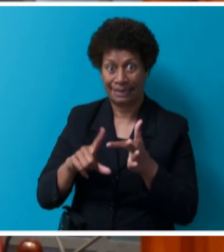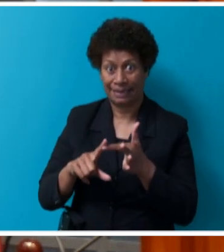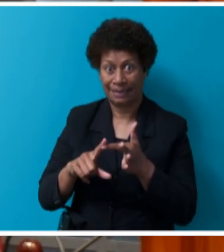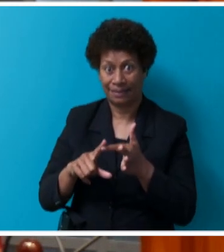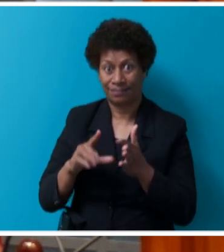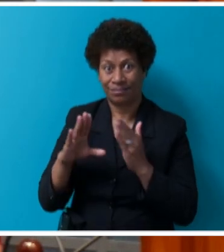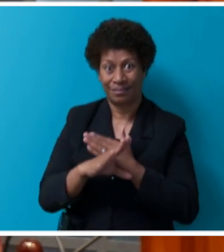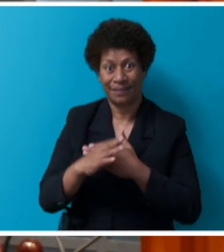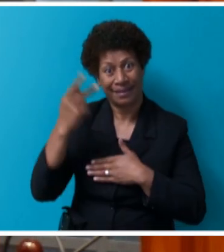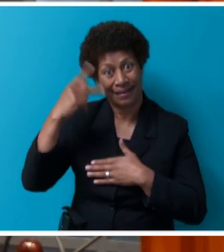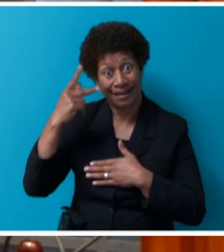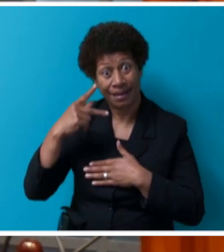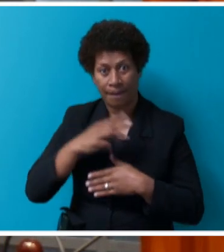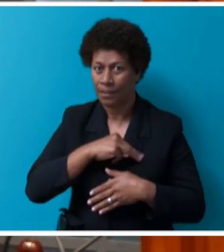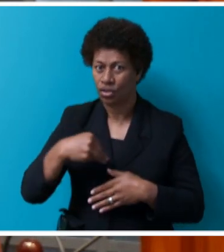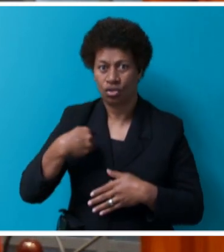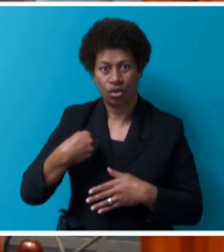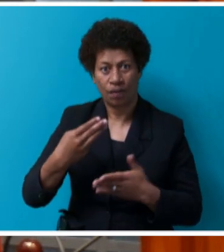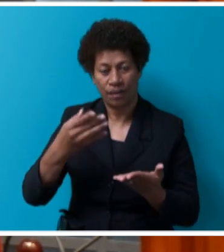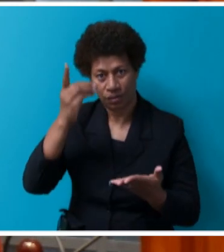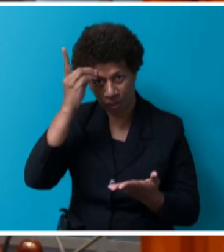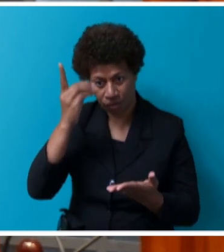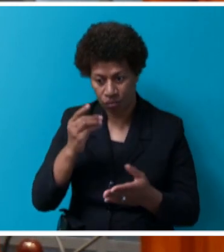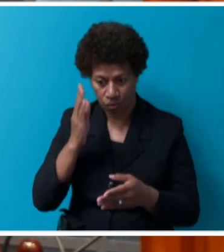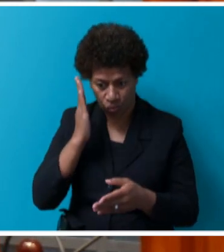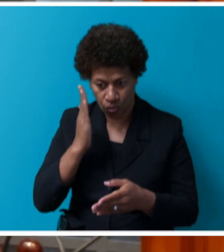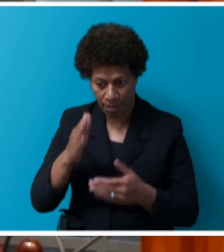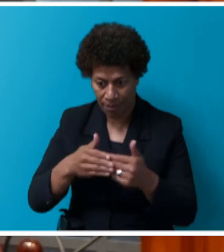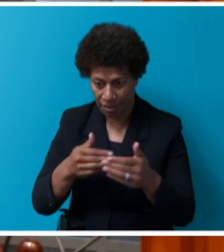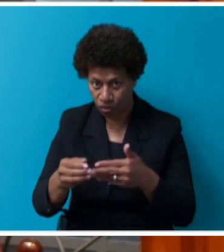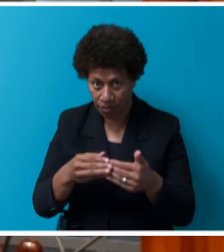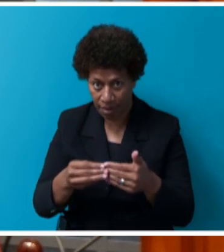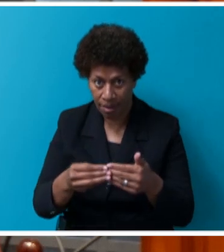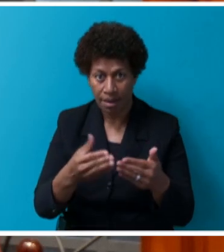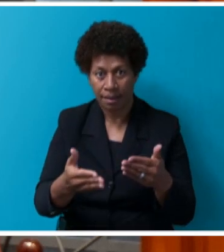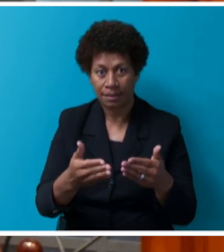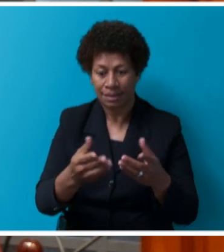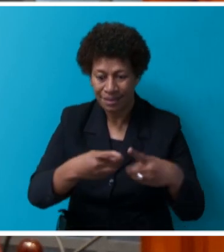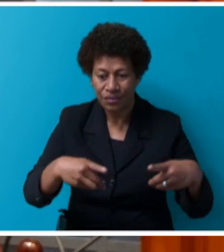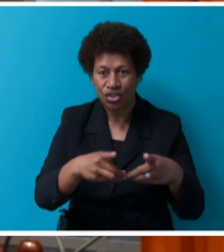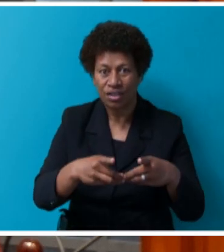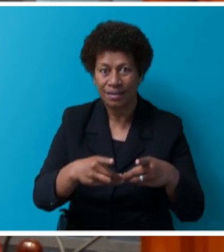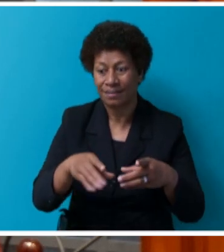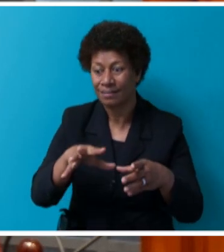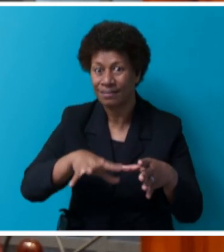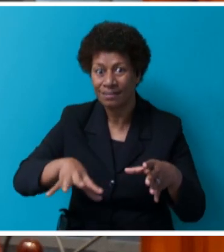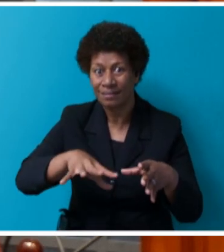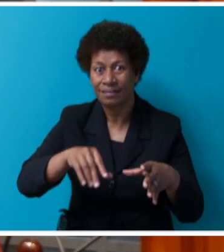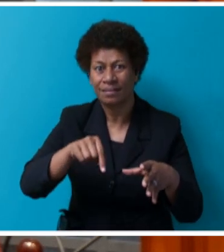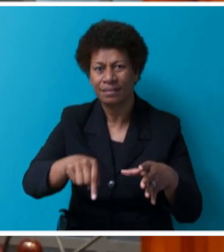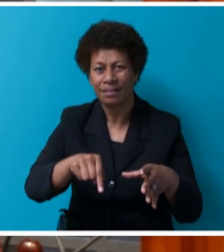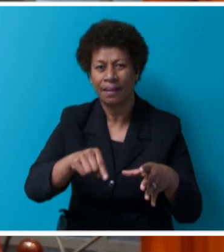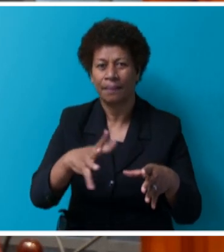of Education will work in collaboration with school management and the division and district officers to ensure compliance and